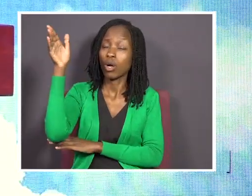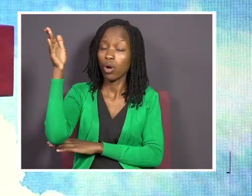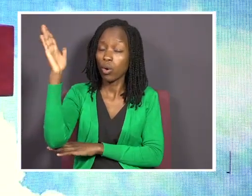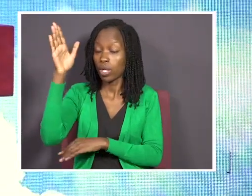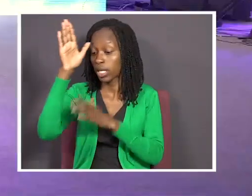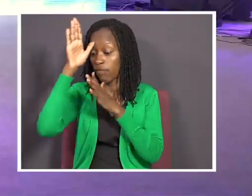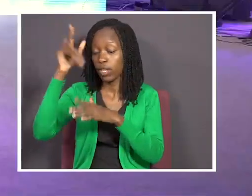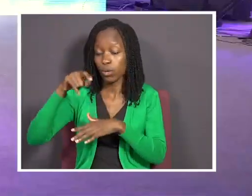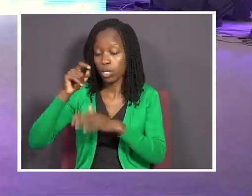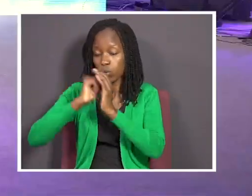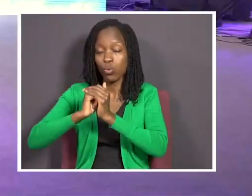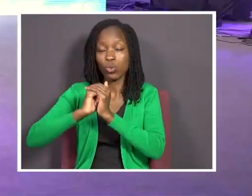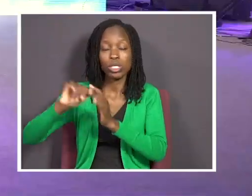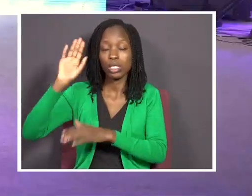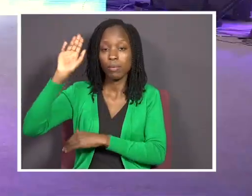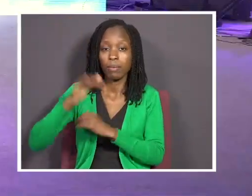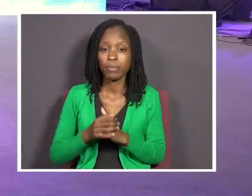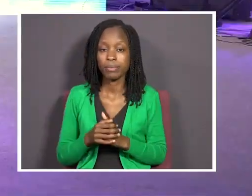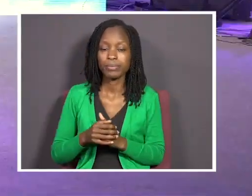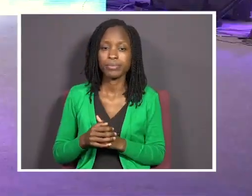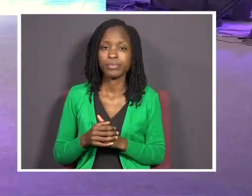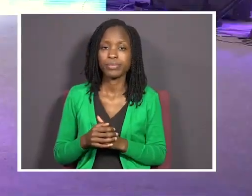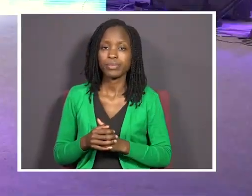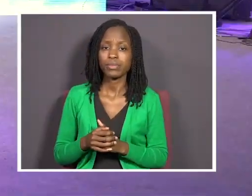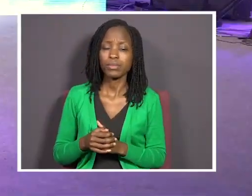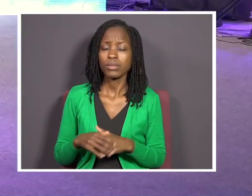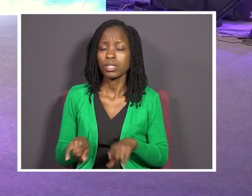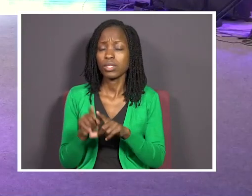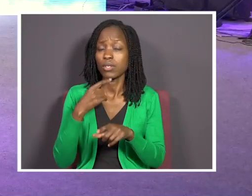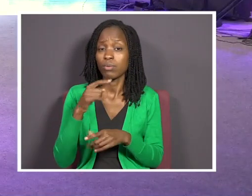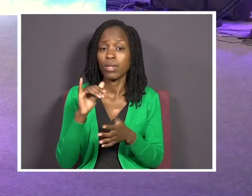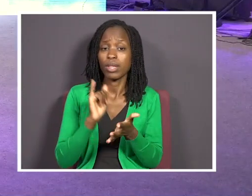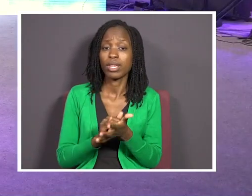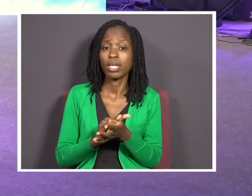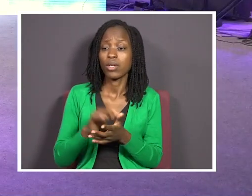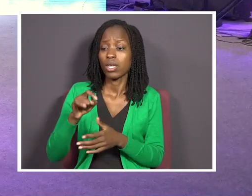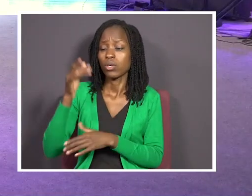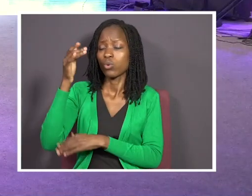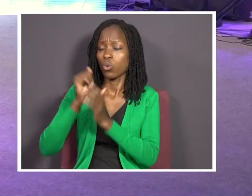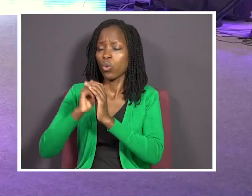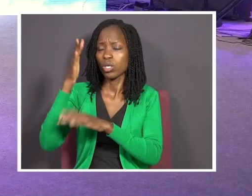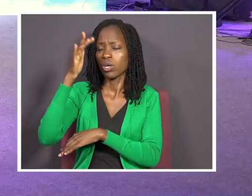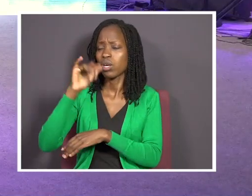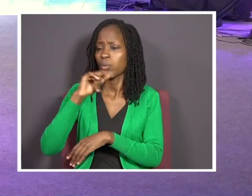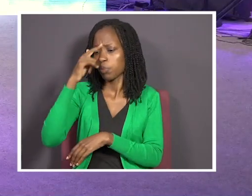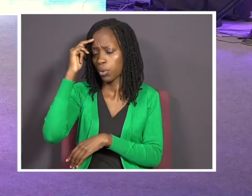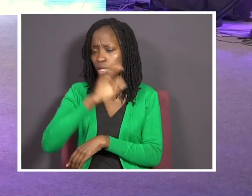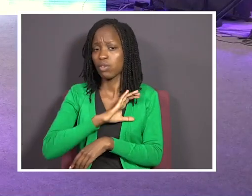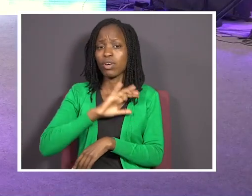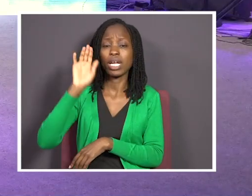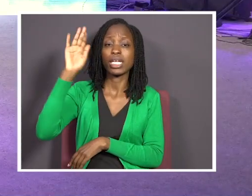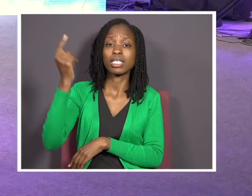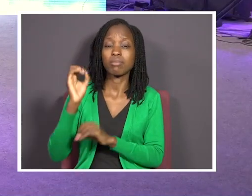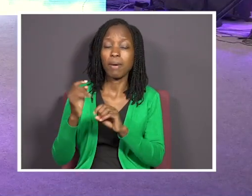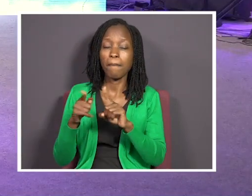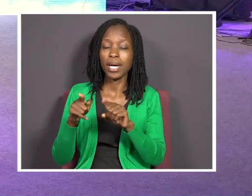be worshipped. But we have said that he also ought to be worshipped, not just because of his character, but